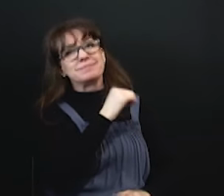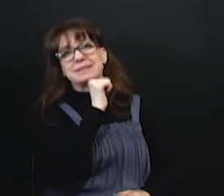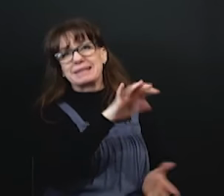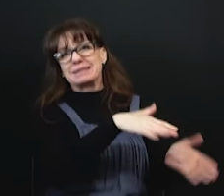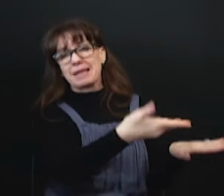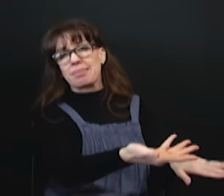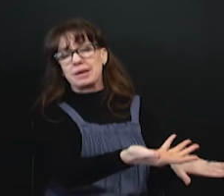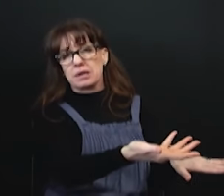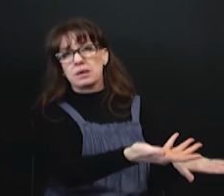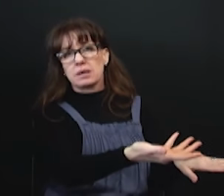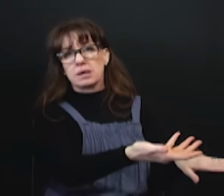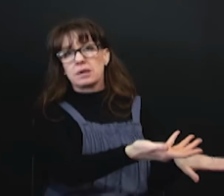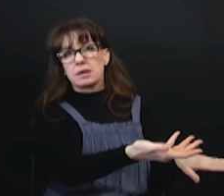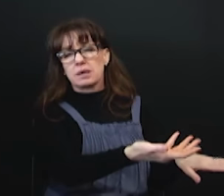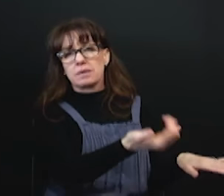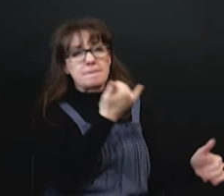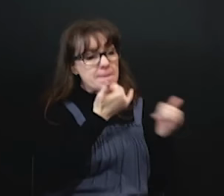death.